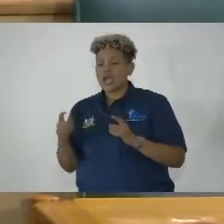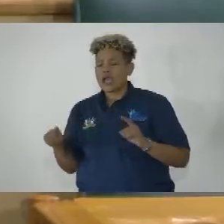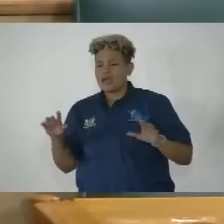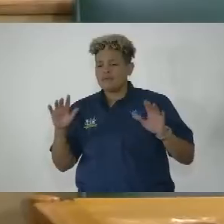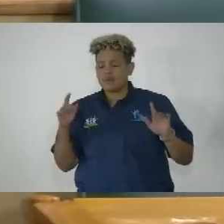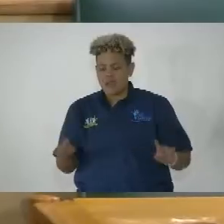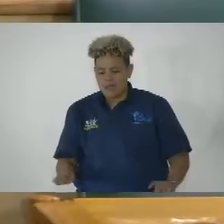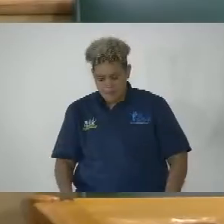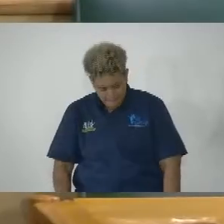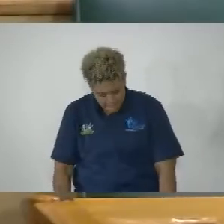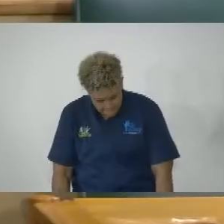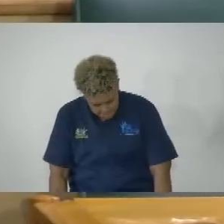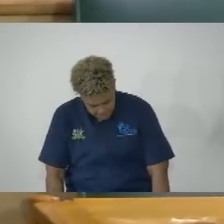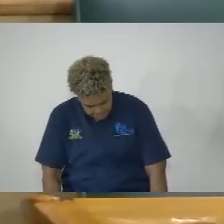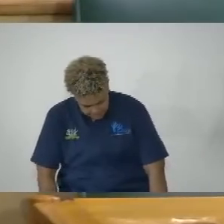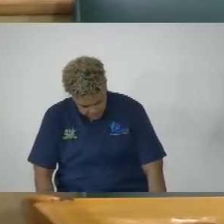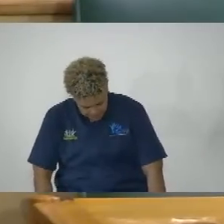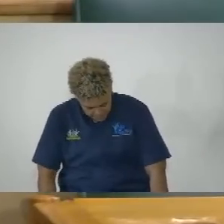non-performance.